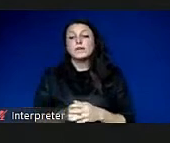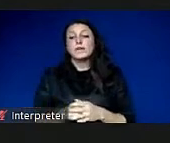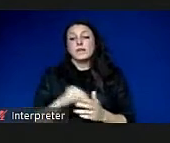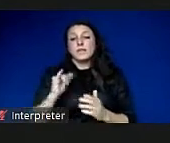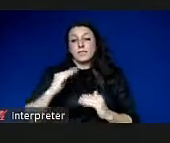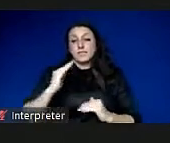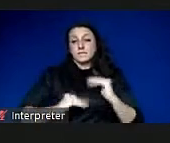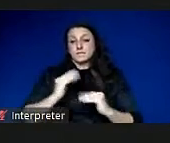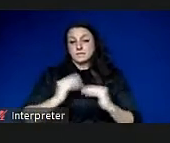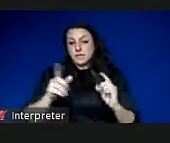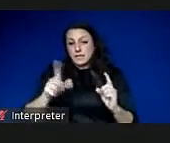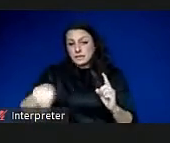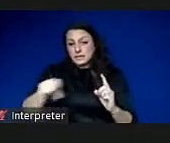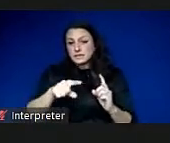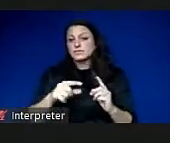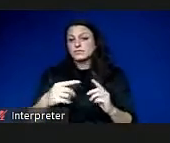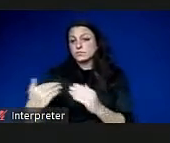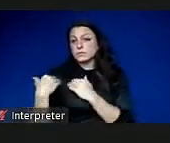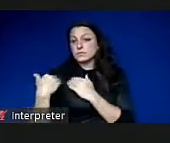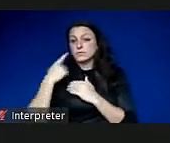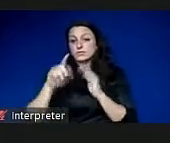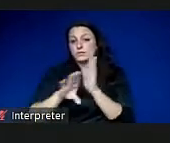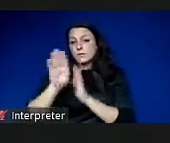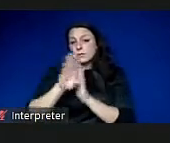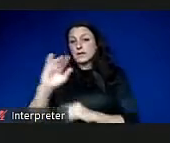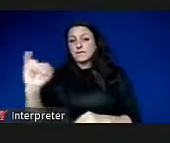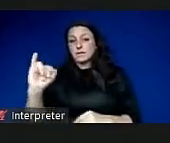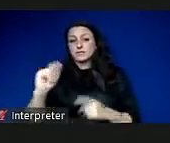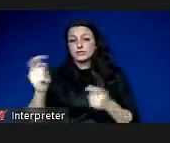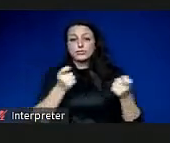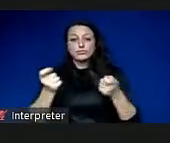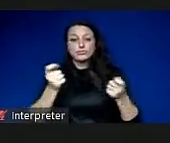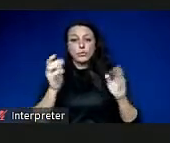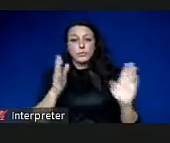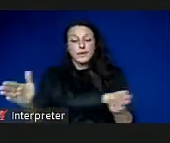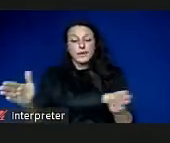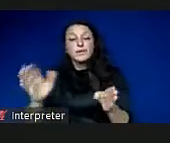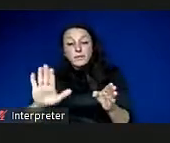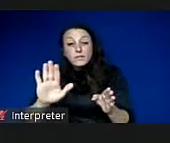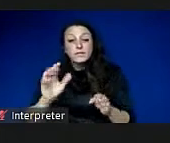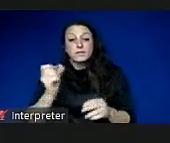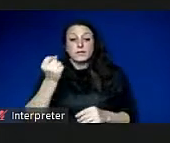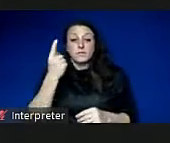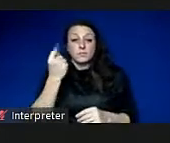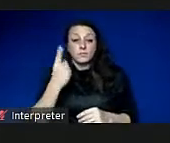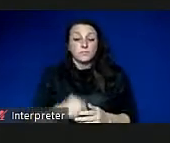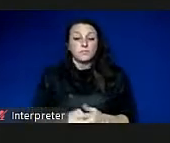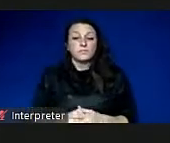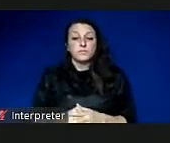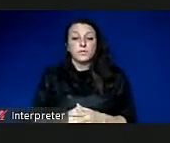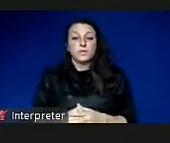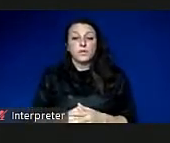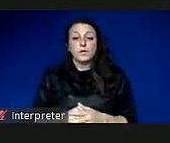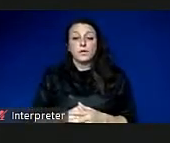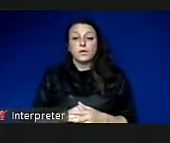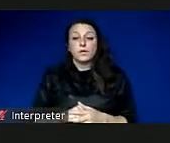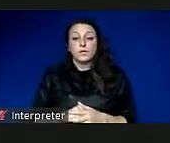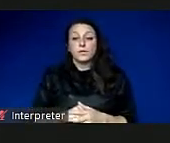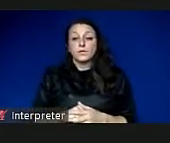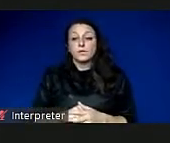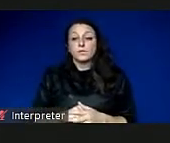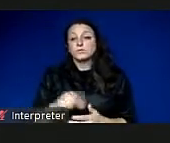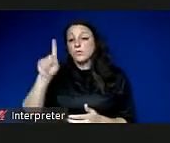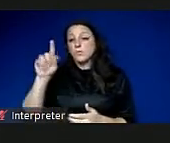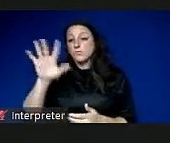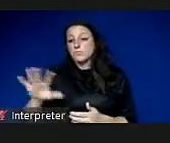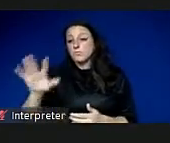then for developing infection control plans. I think it's important to note that of the 1,000 plus